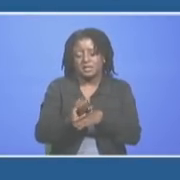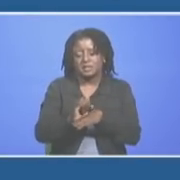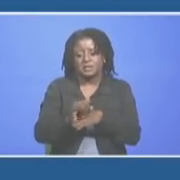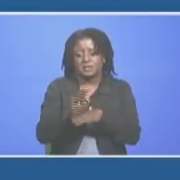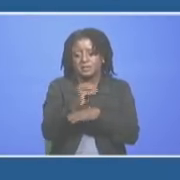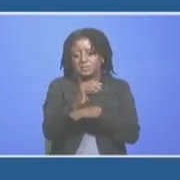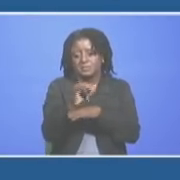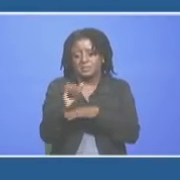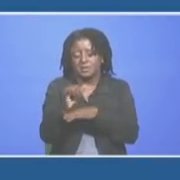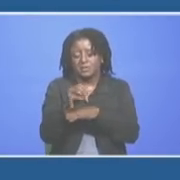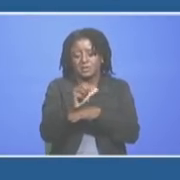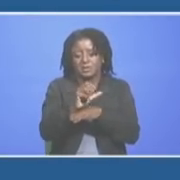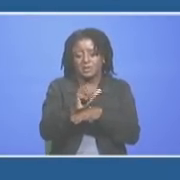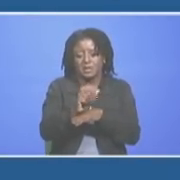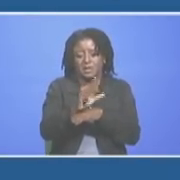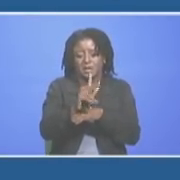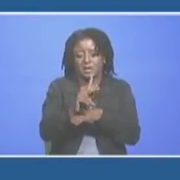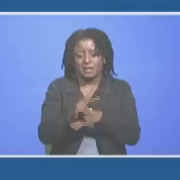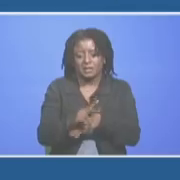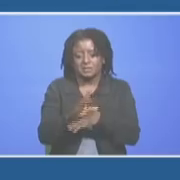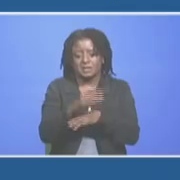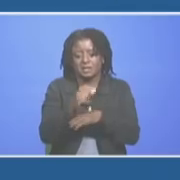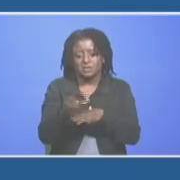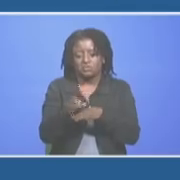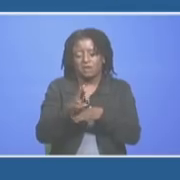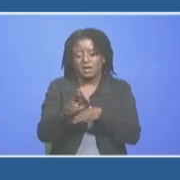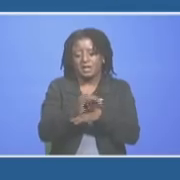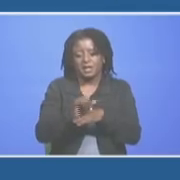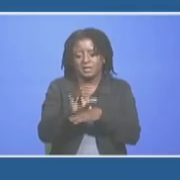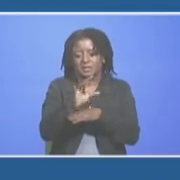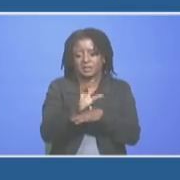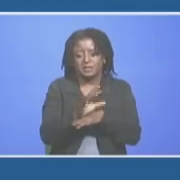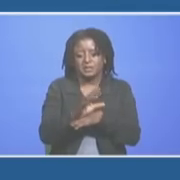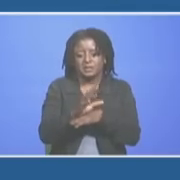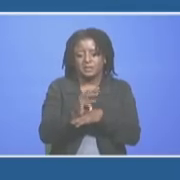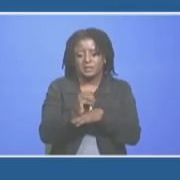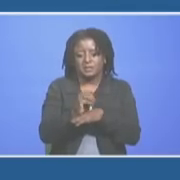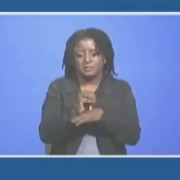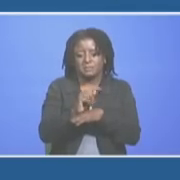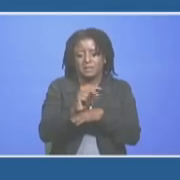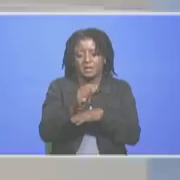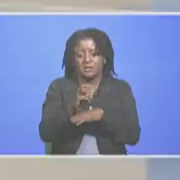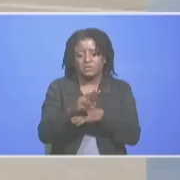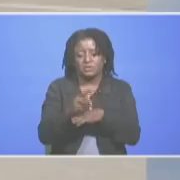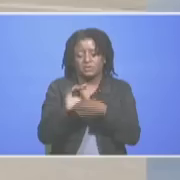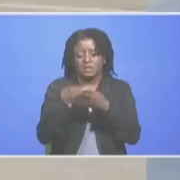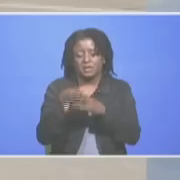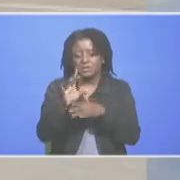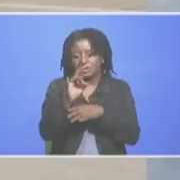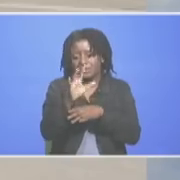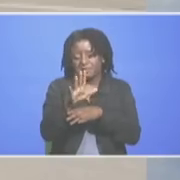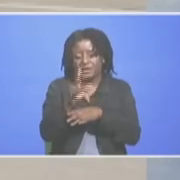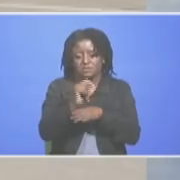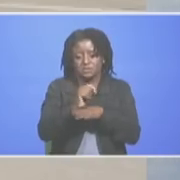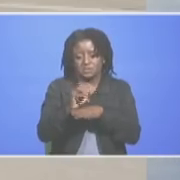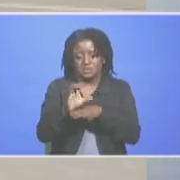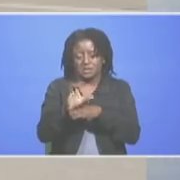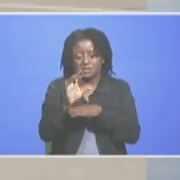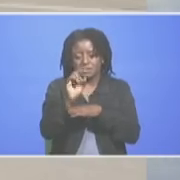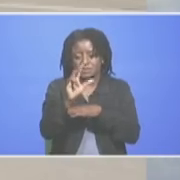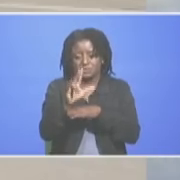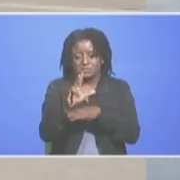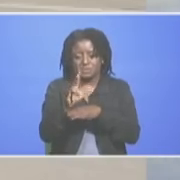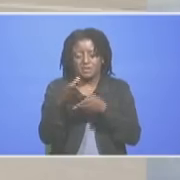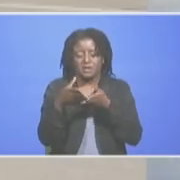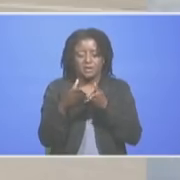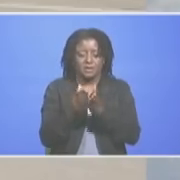Megona, Acklands, and Ragged Island. Matthewtown, Inago, 85, and the Turks and Caicos Islands at 83 degrees. Your boating forecast tonight is